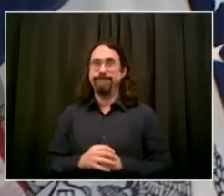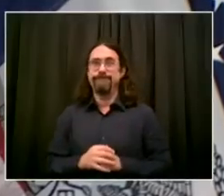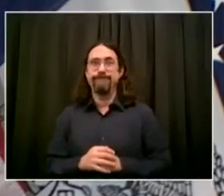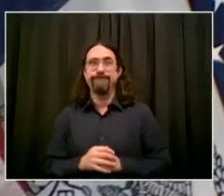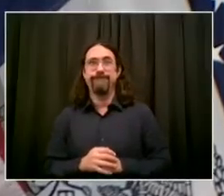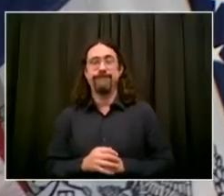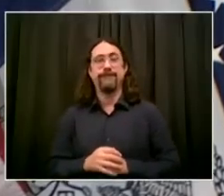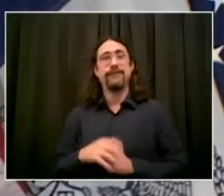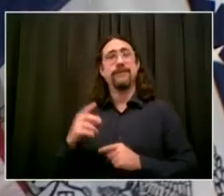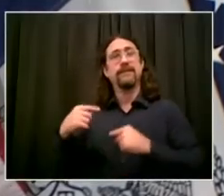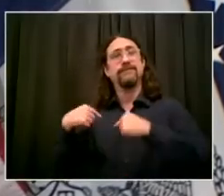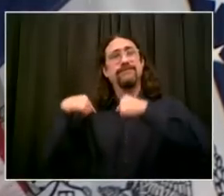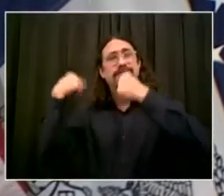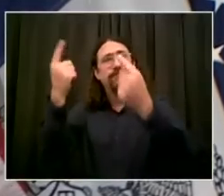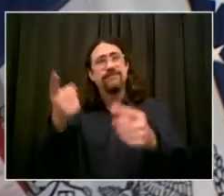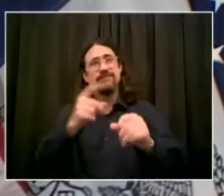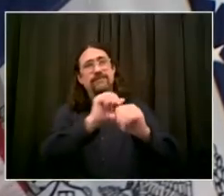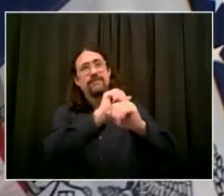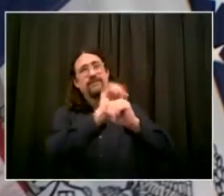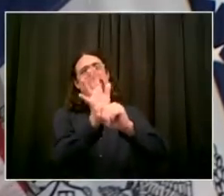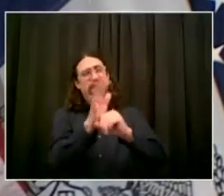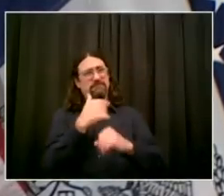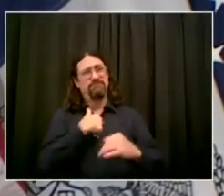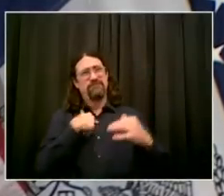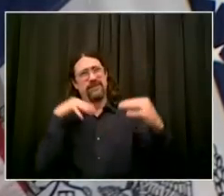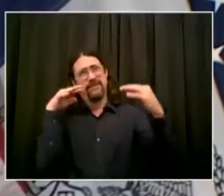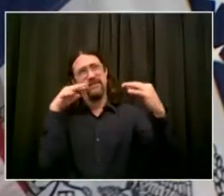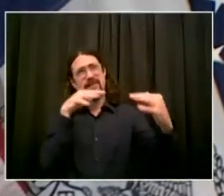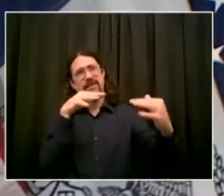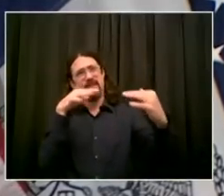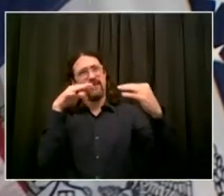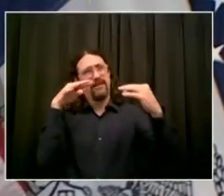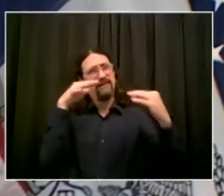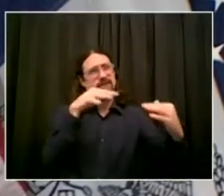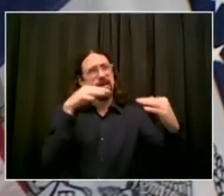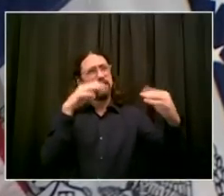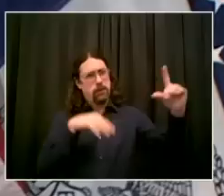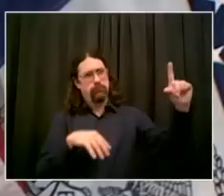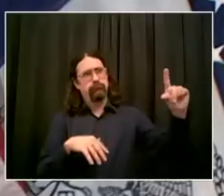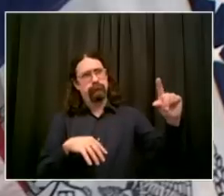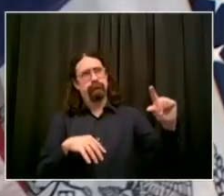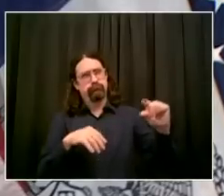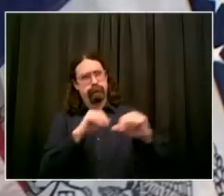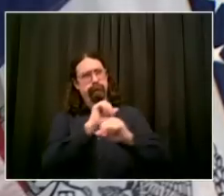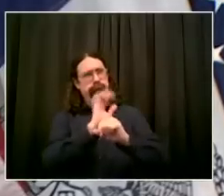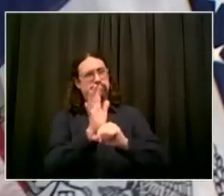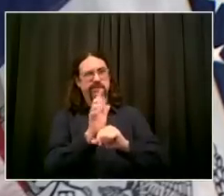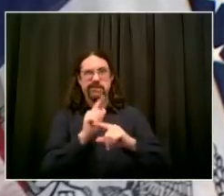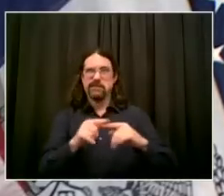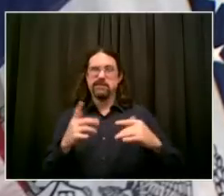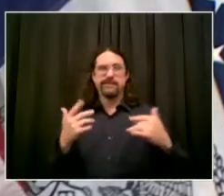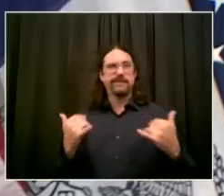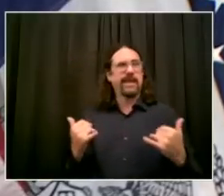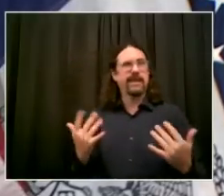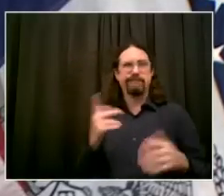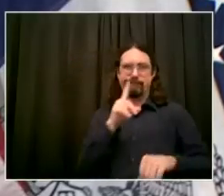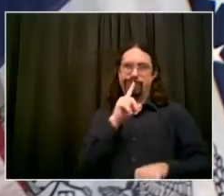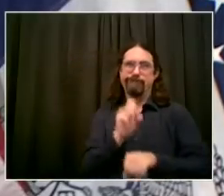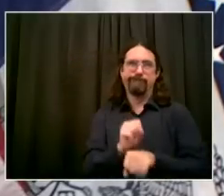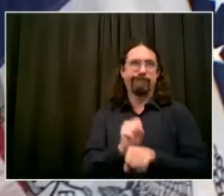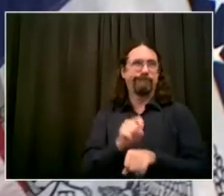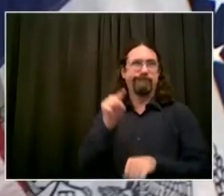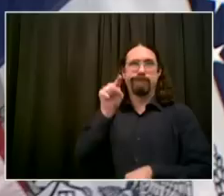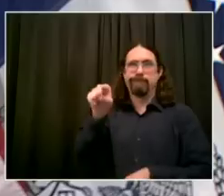city. And it's going to take hard work to overcome it. And there's a lot of questions that need answers and a lot we have to work